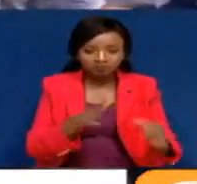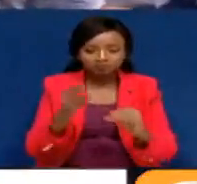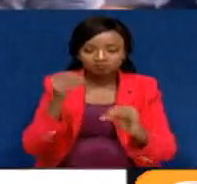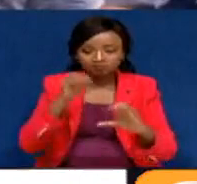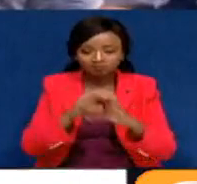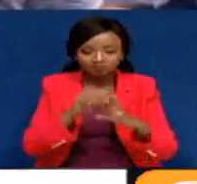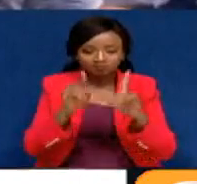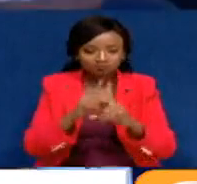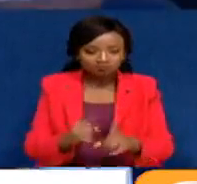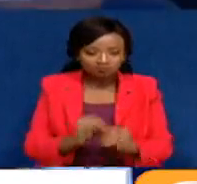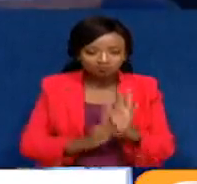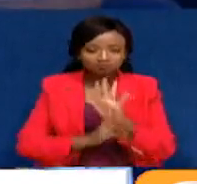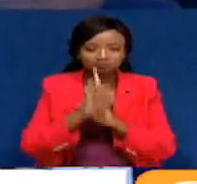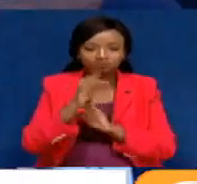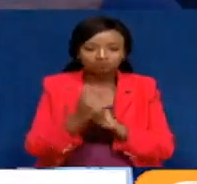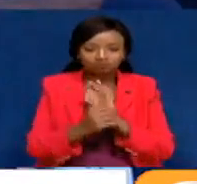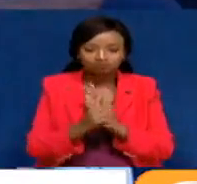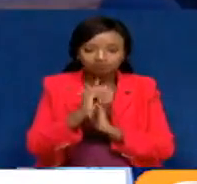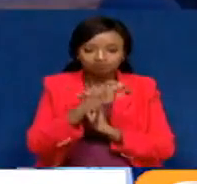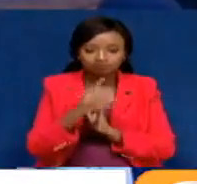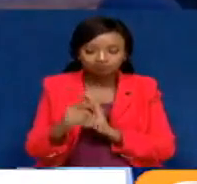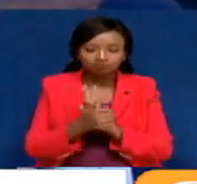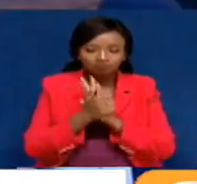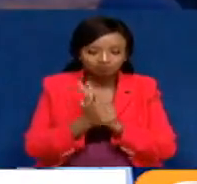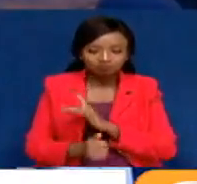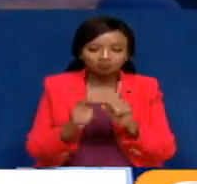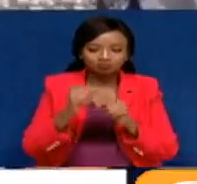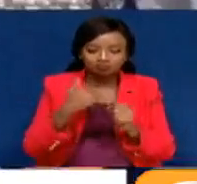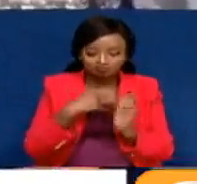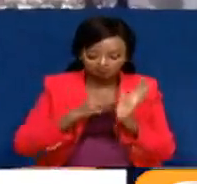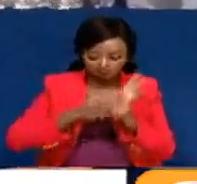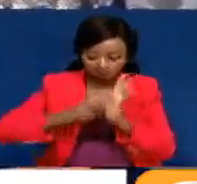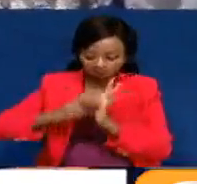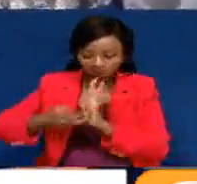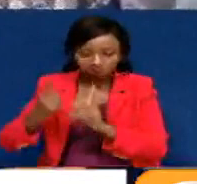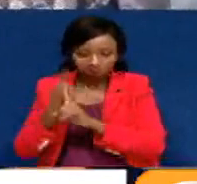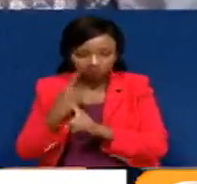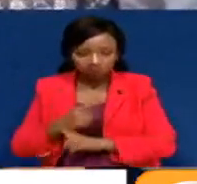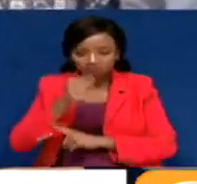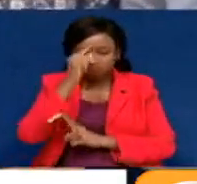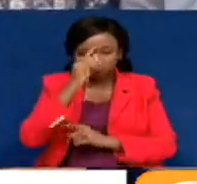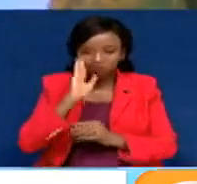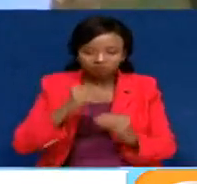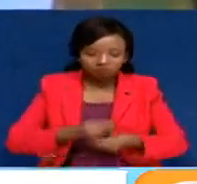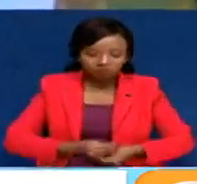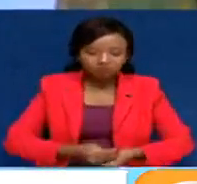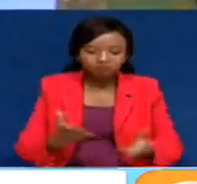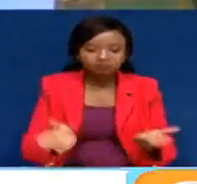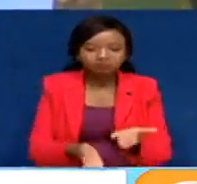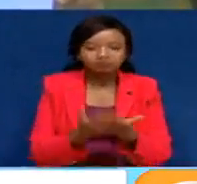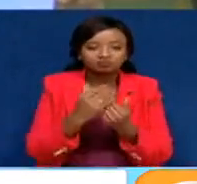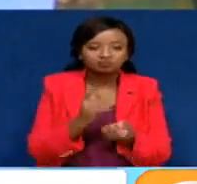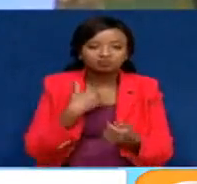of ICT skills and has identified 19 flagship projects which the government will focus on to accelerate the